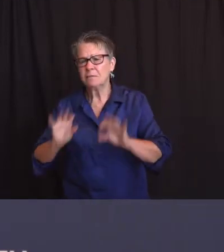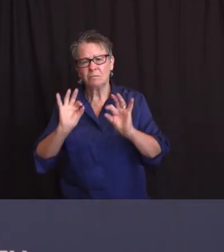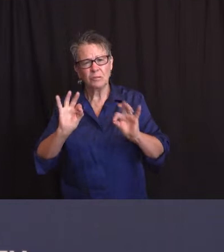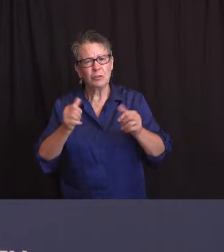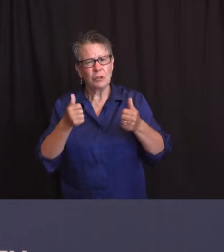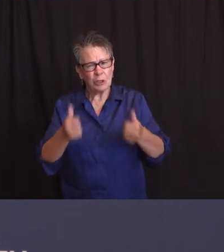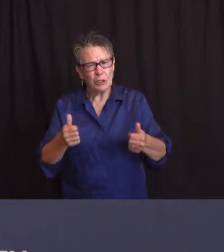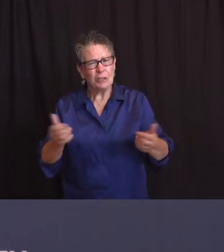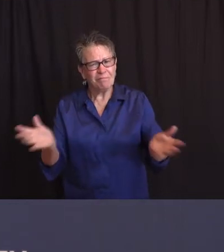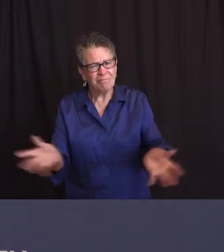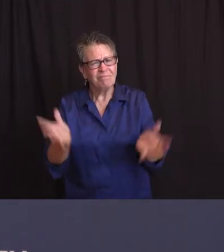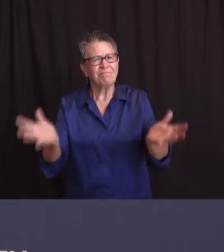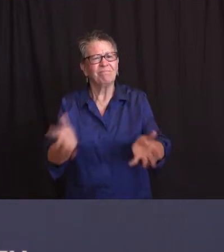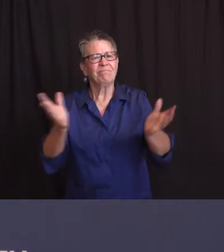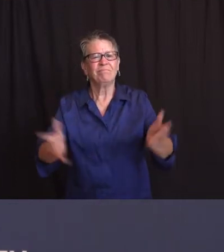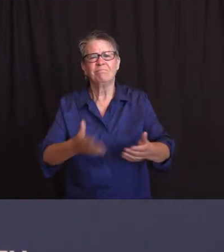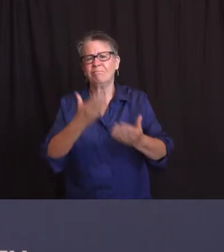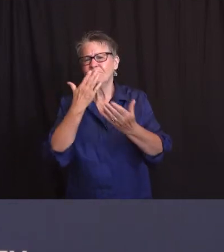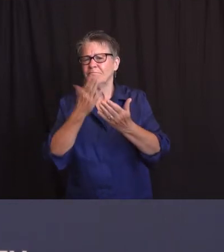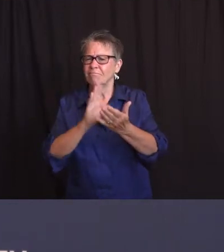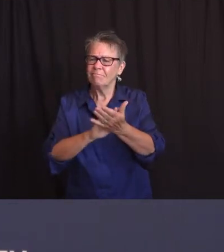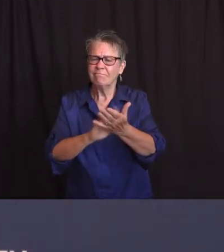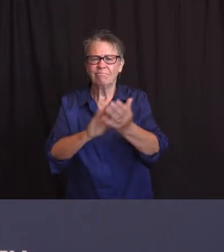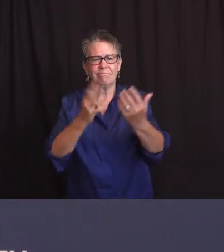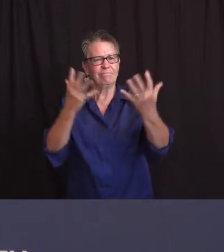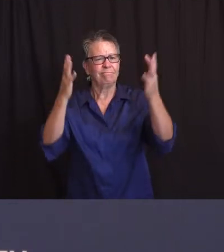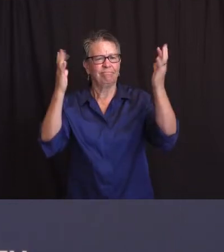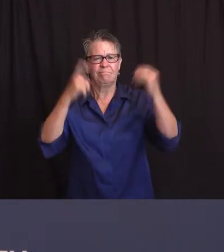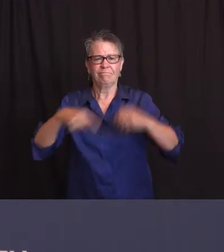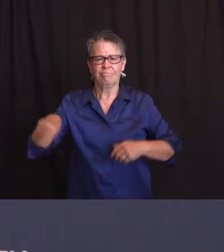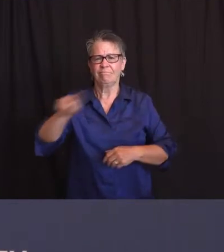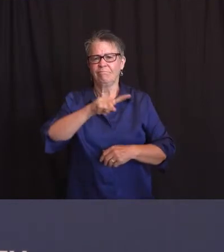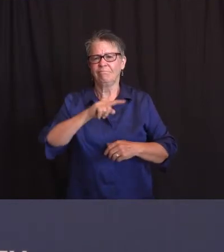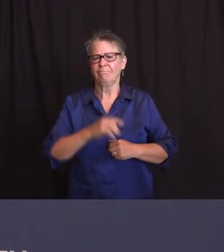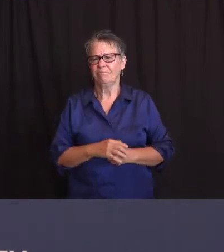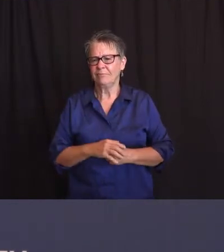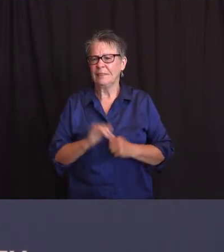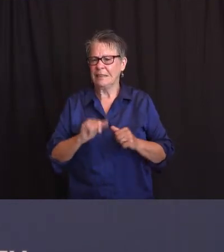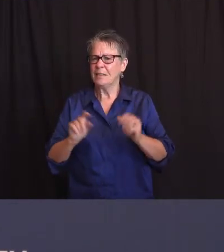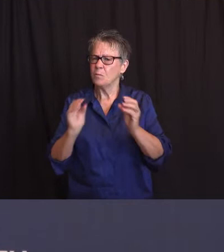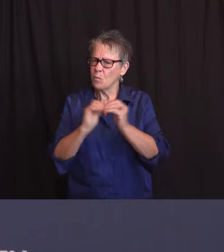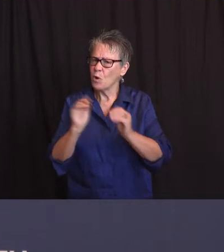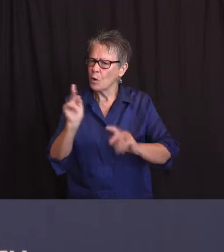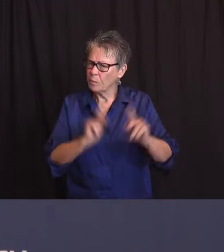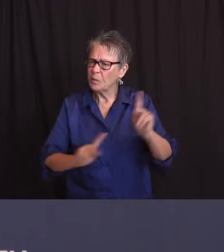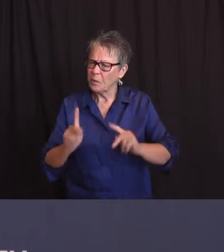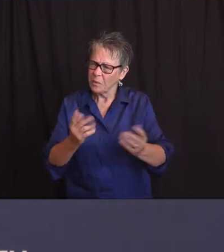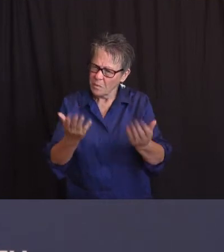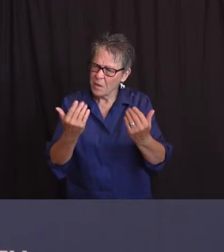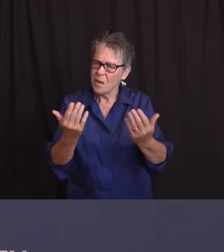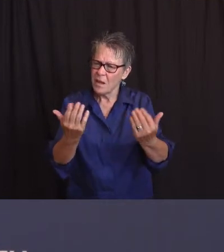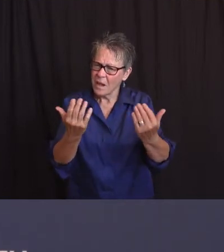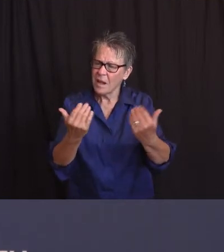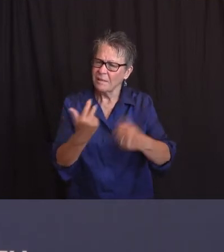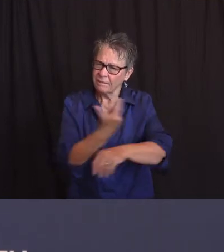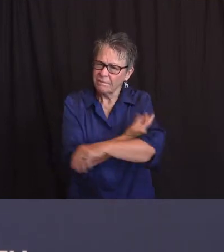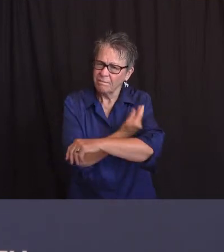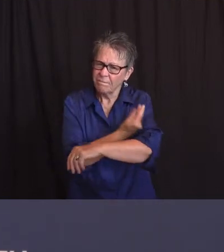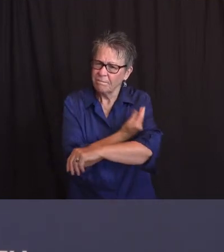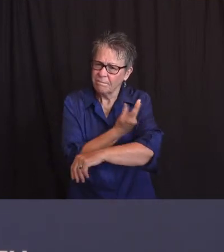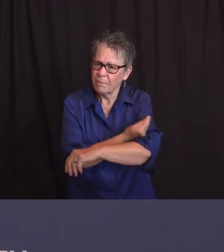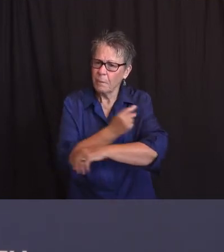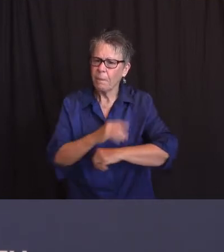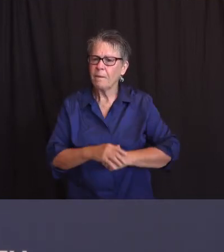behavior, unlike any American state, but we desperately need more of you to get vaccinated. And it's not an us against them. I'm glad you asked that. This